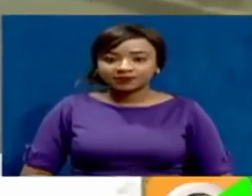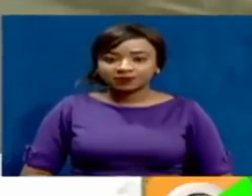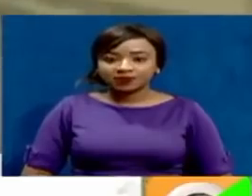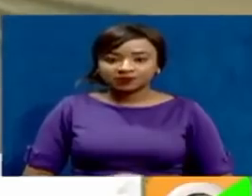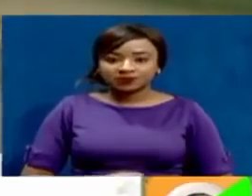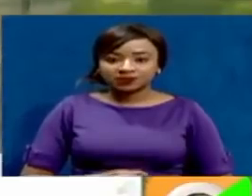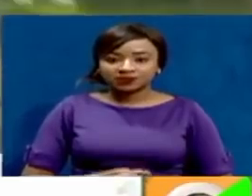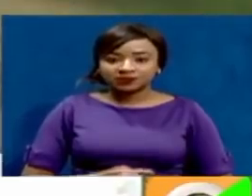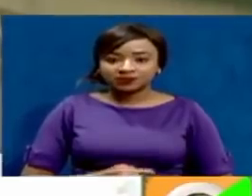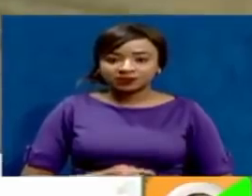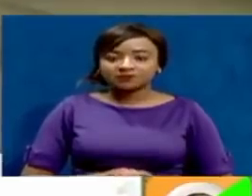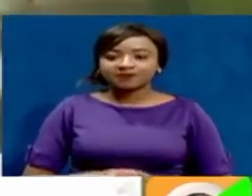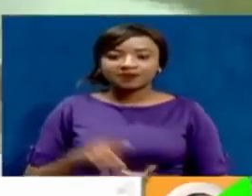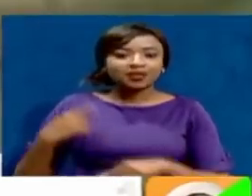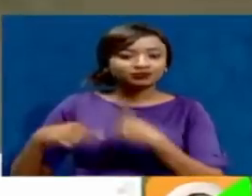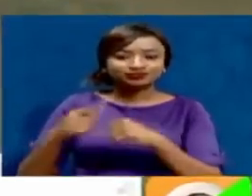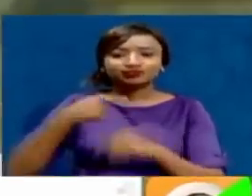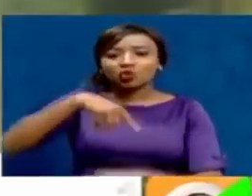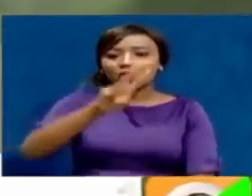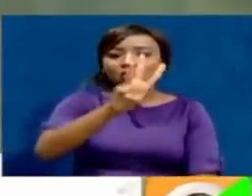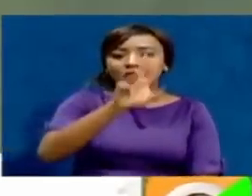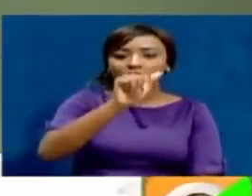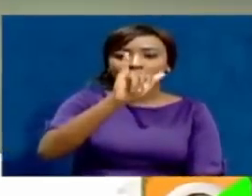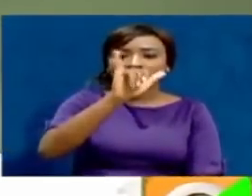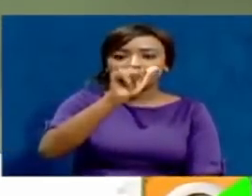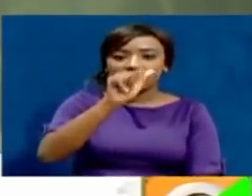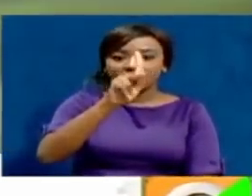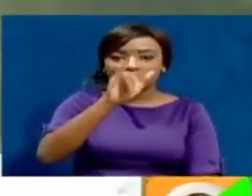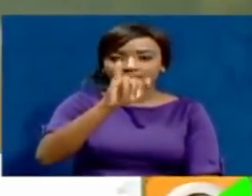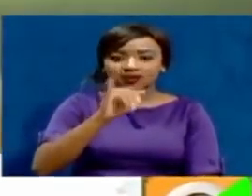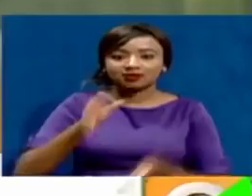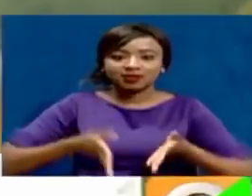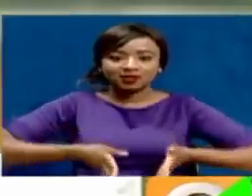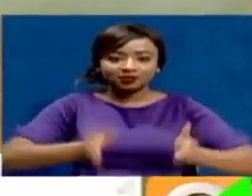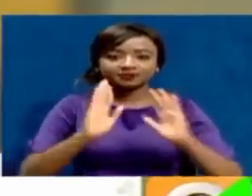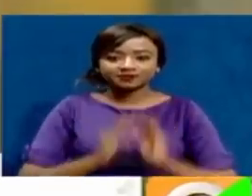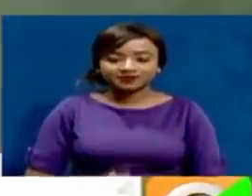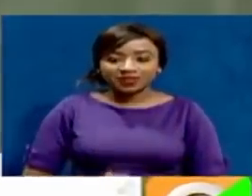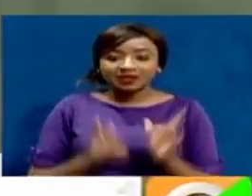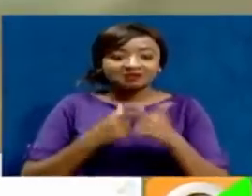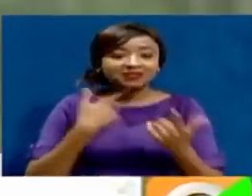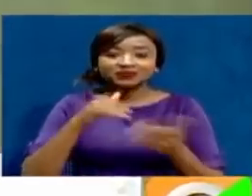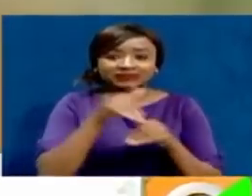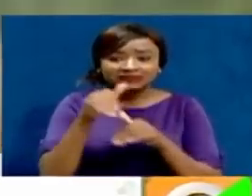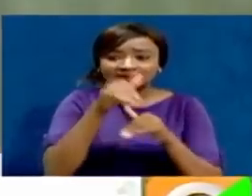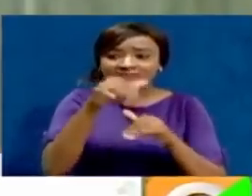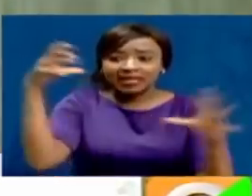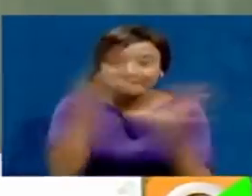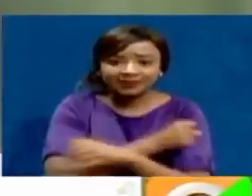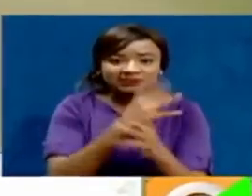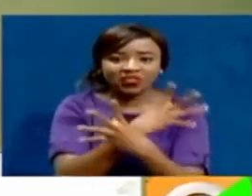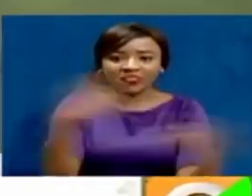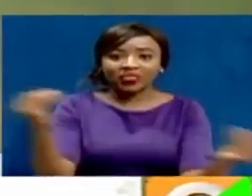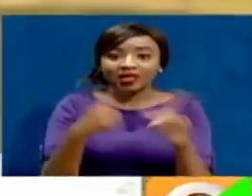roundabout, all the way to Wayaki Way. At this point, we lost trail of the senator. Hours later,